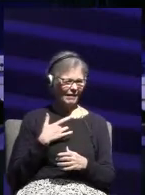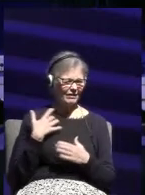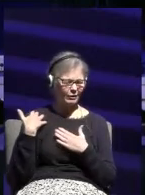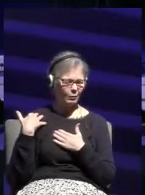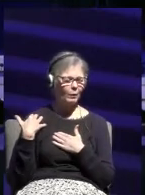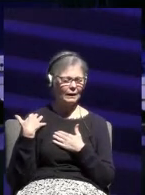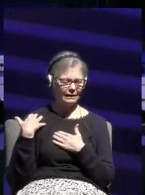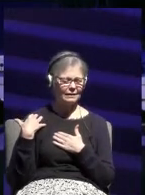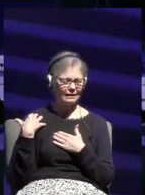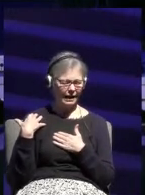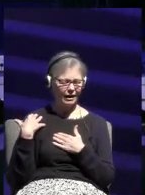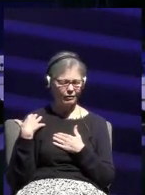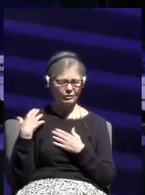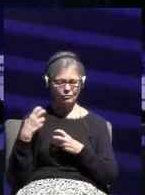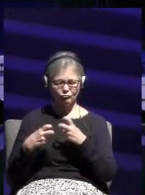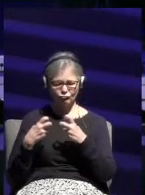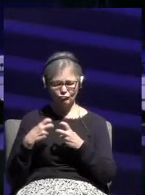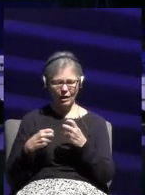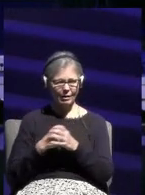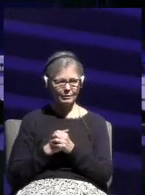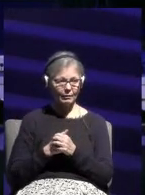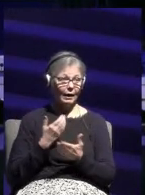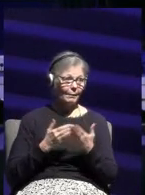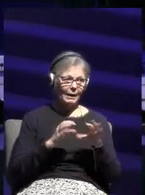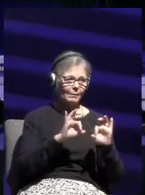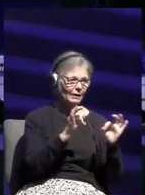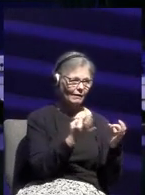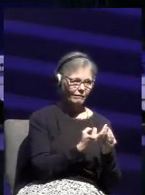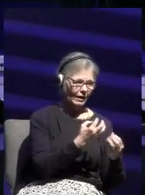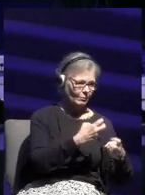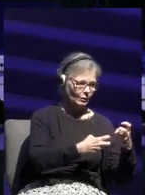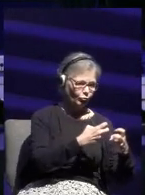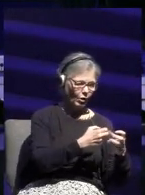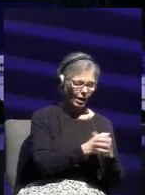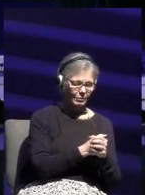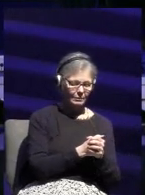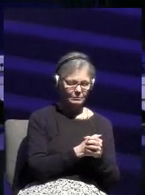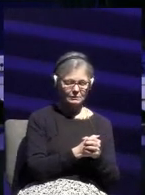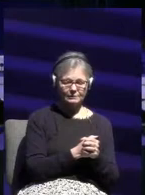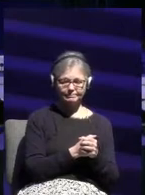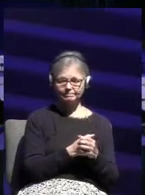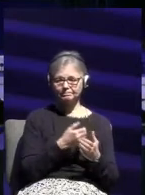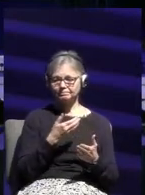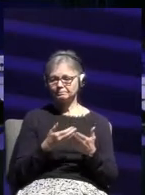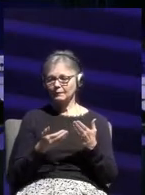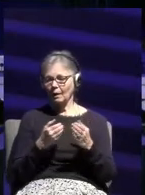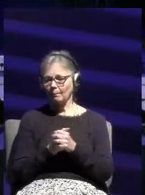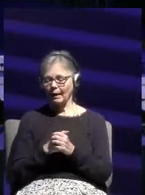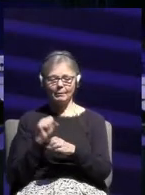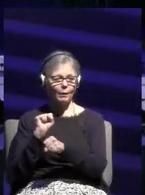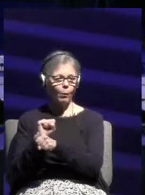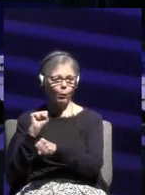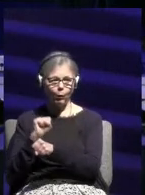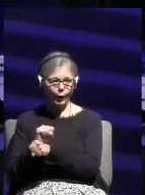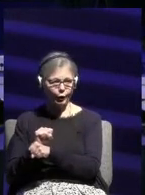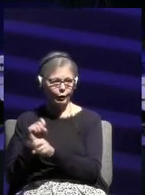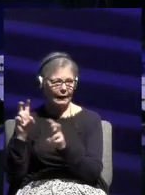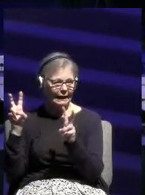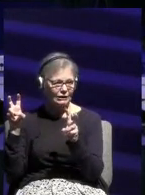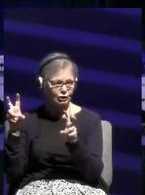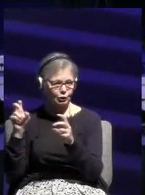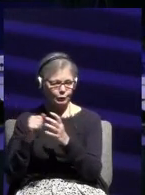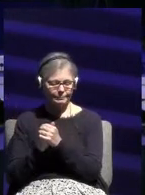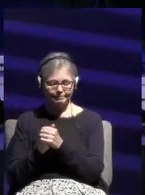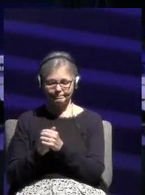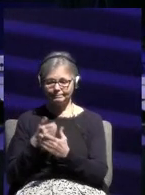down. It might be a family issue. It might be a work issue.